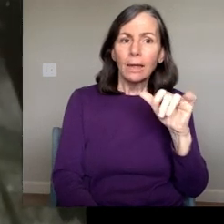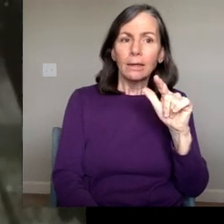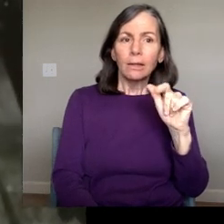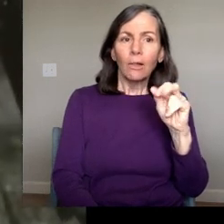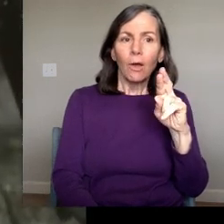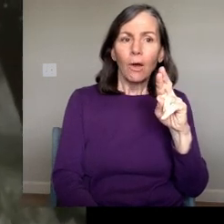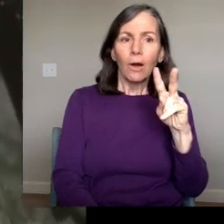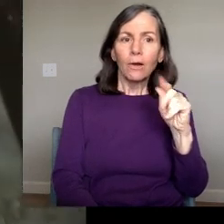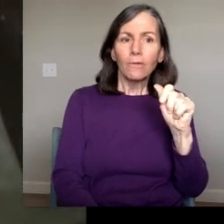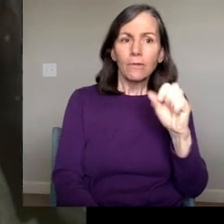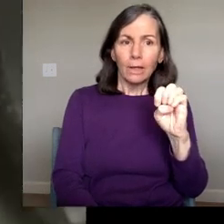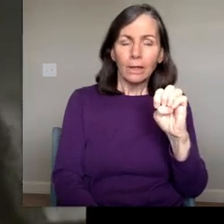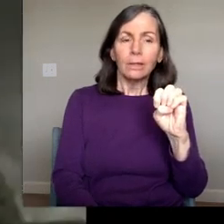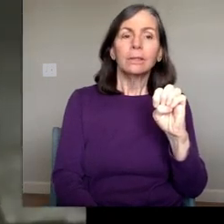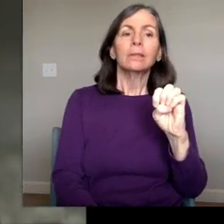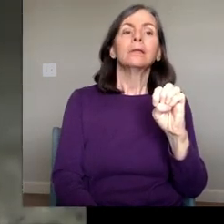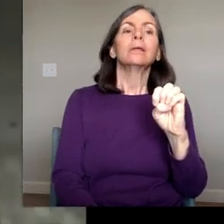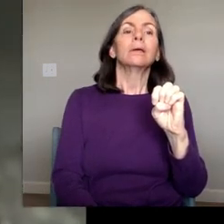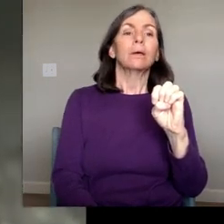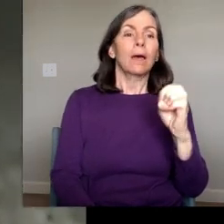spines.